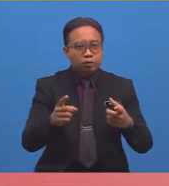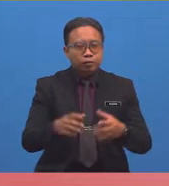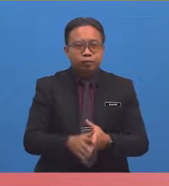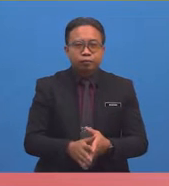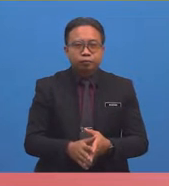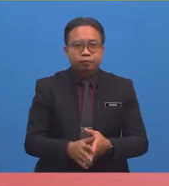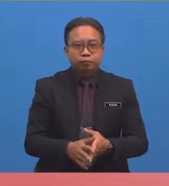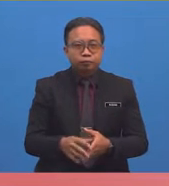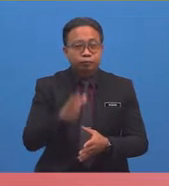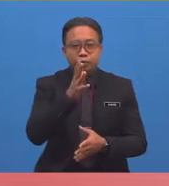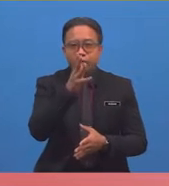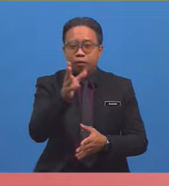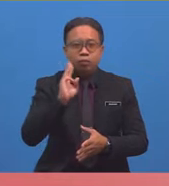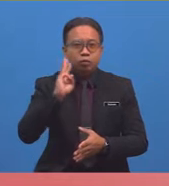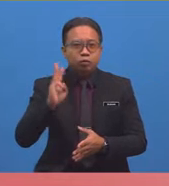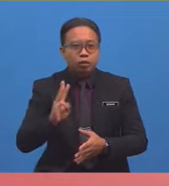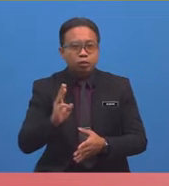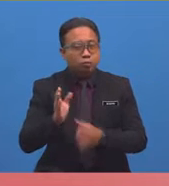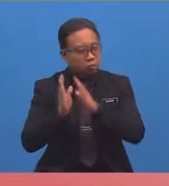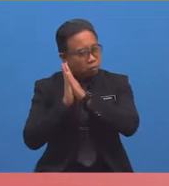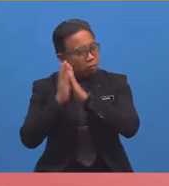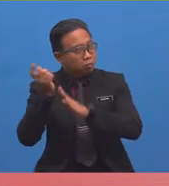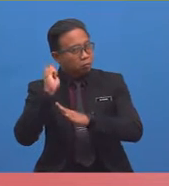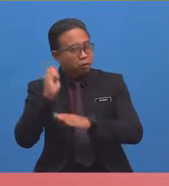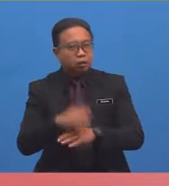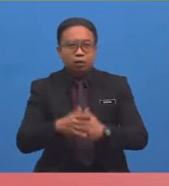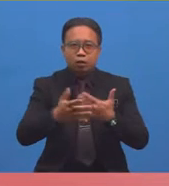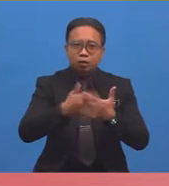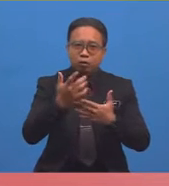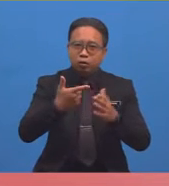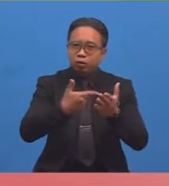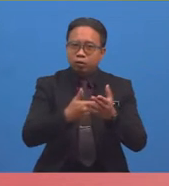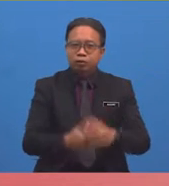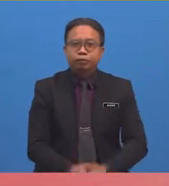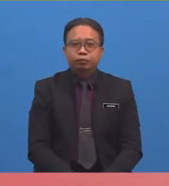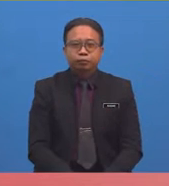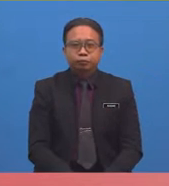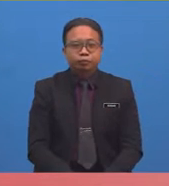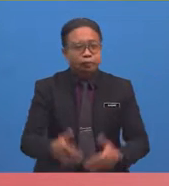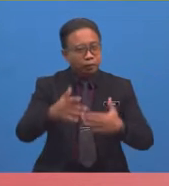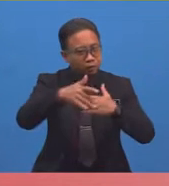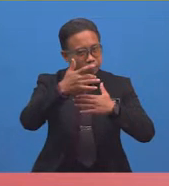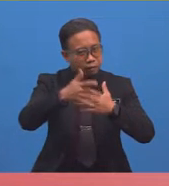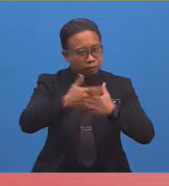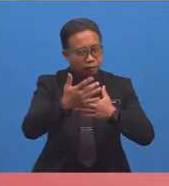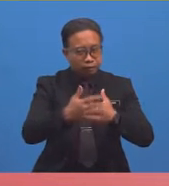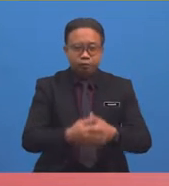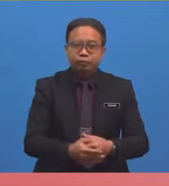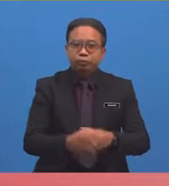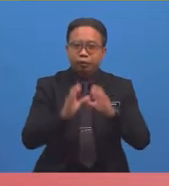with the funny hair and specs and who tried to sleep earlier. Let's call our grammarist.